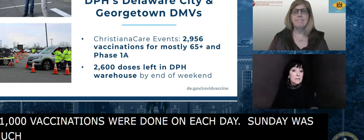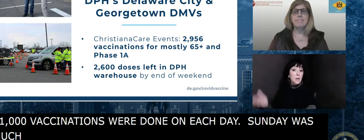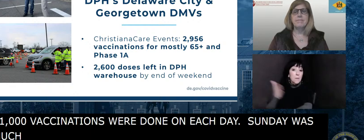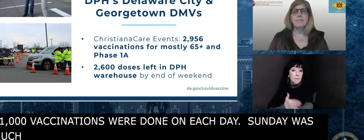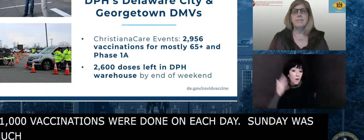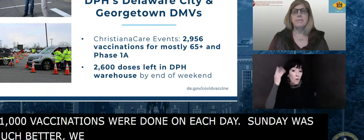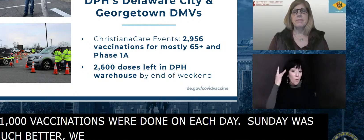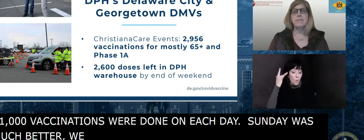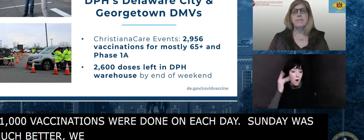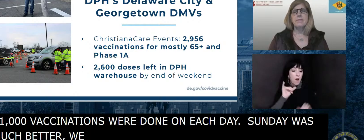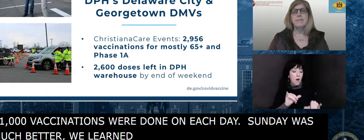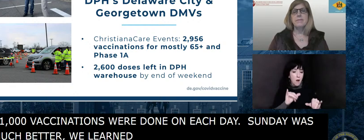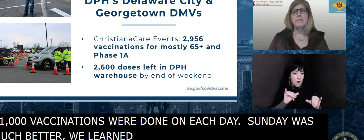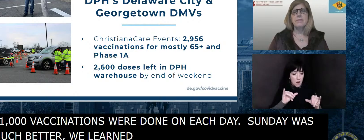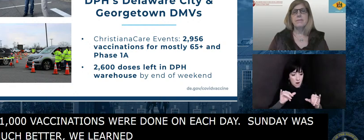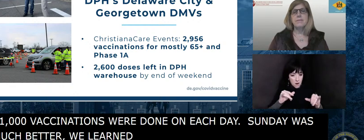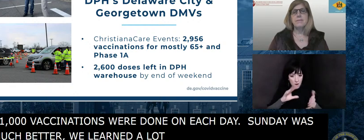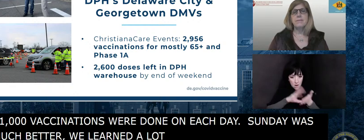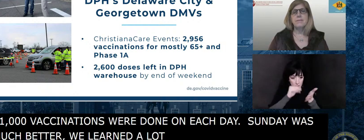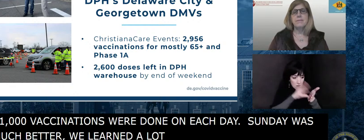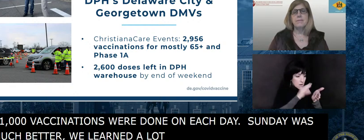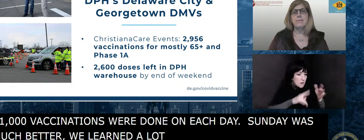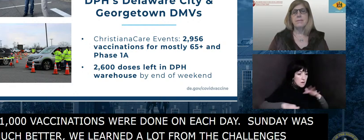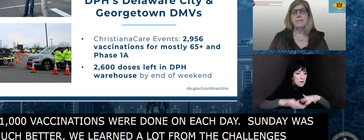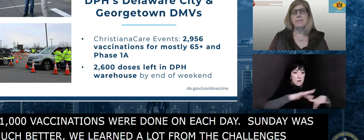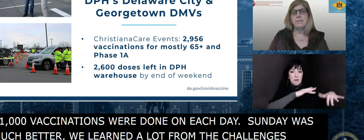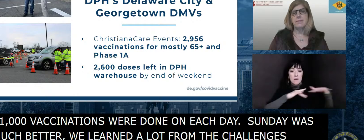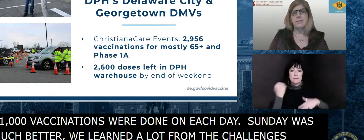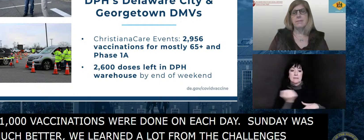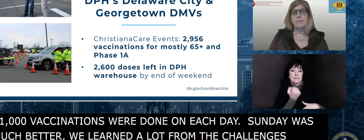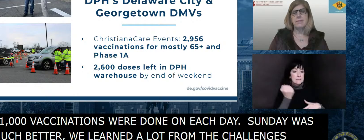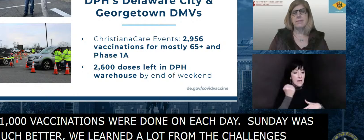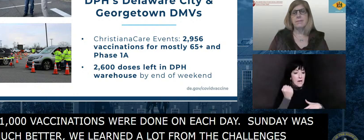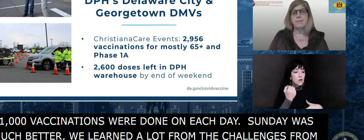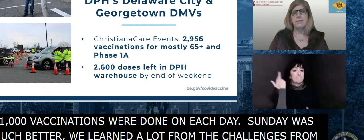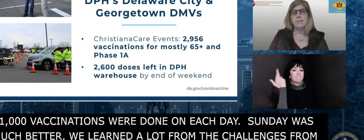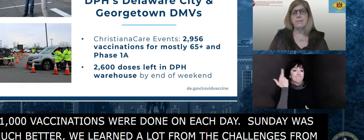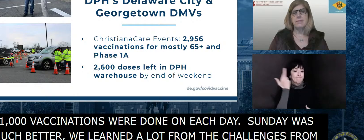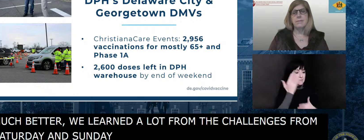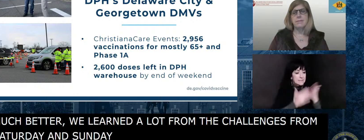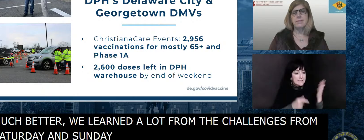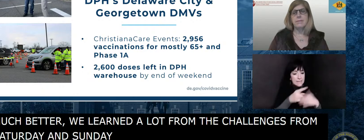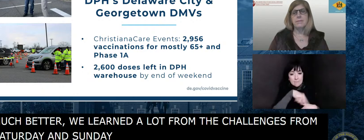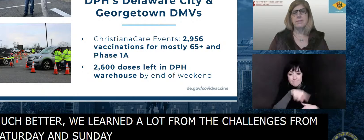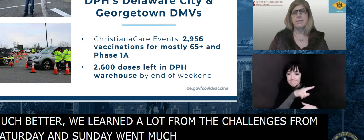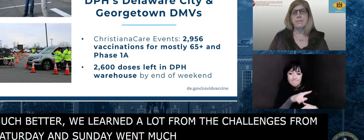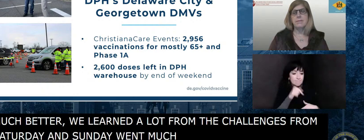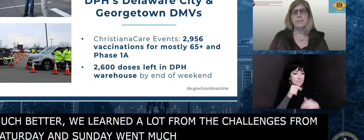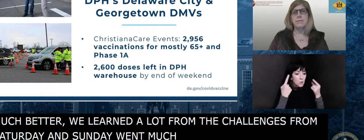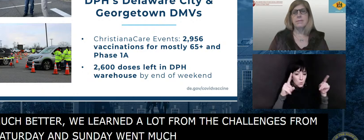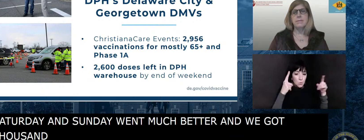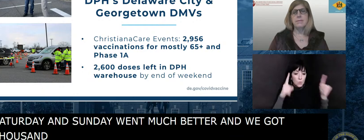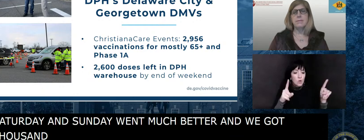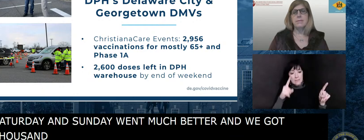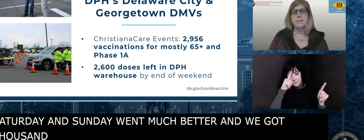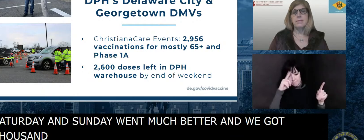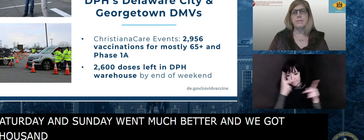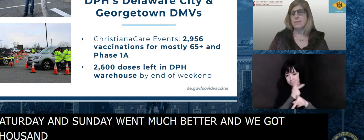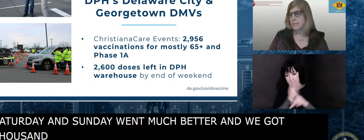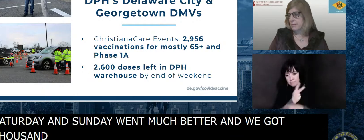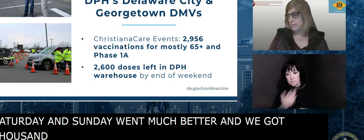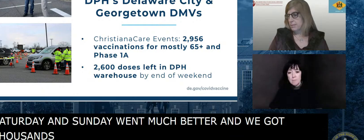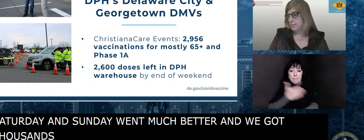challenges of Saturday, and Sunday went much better. And we again got thousands of Delawareans